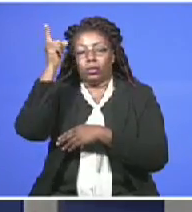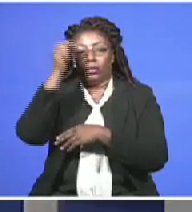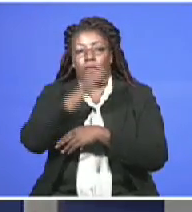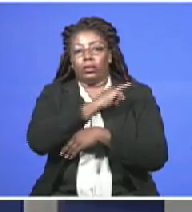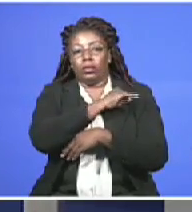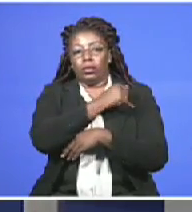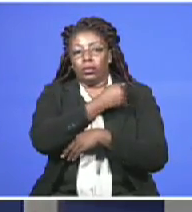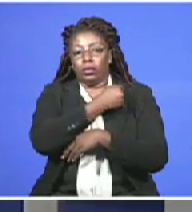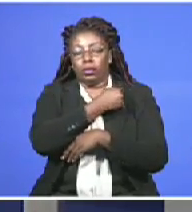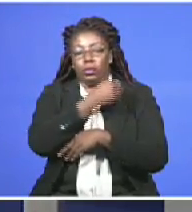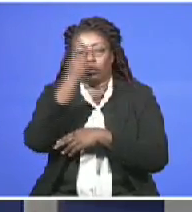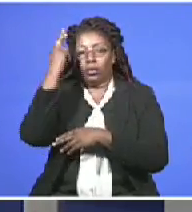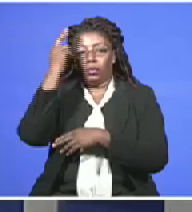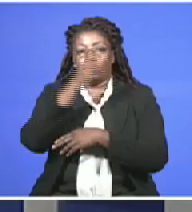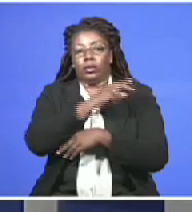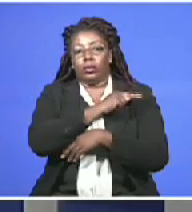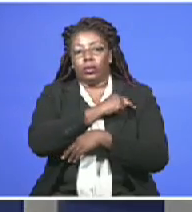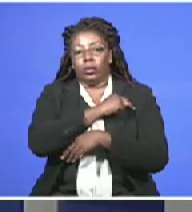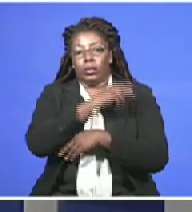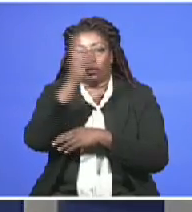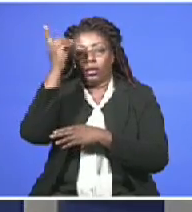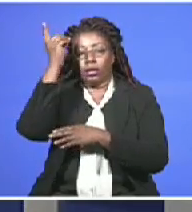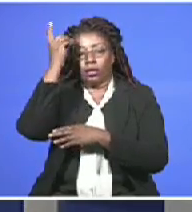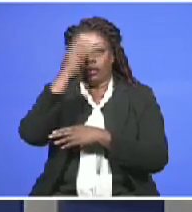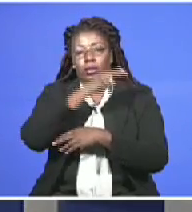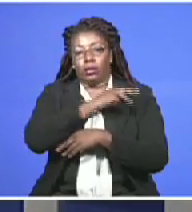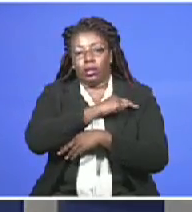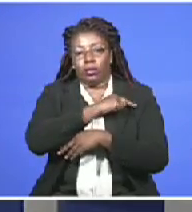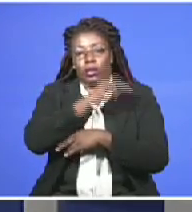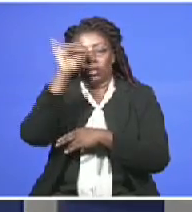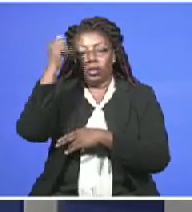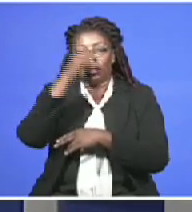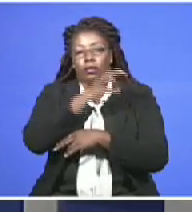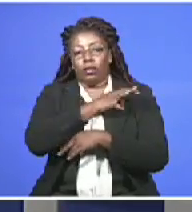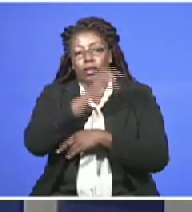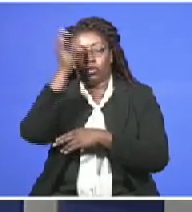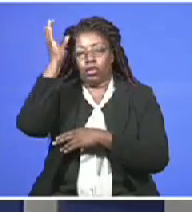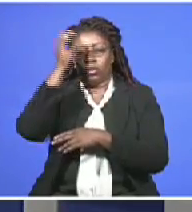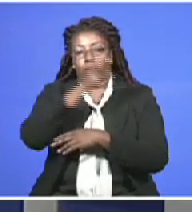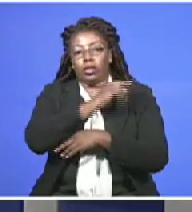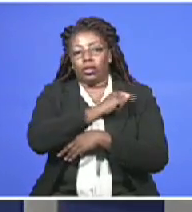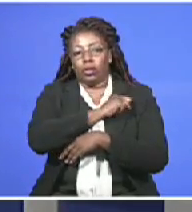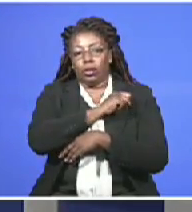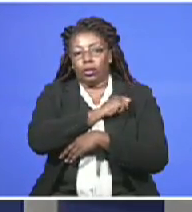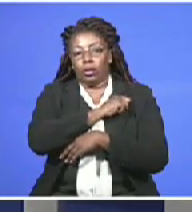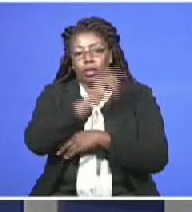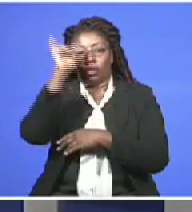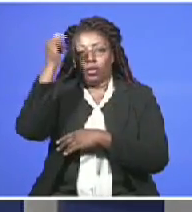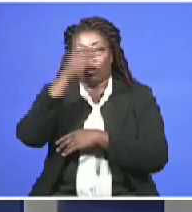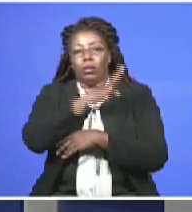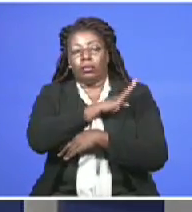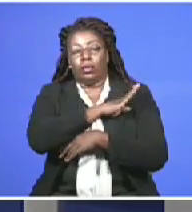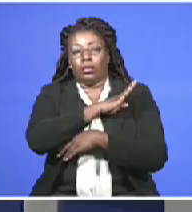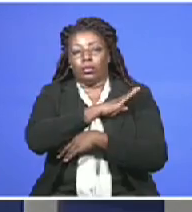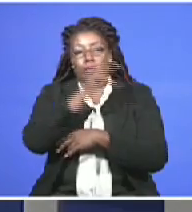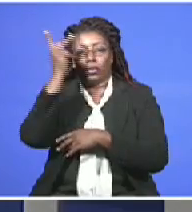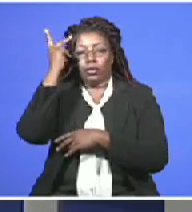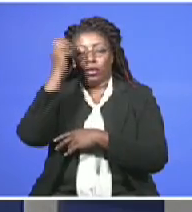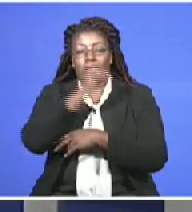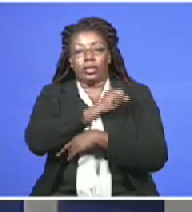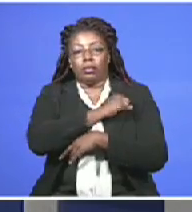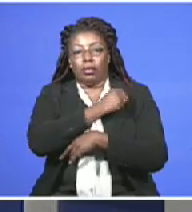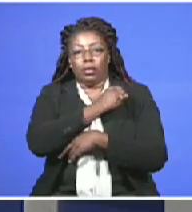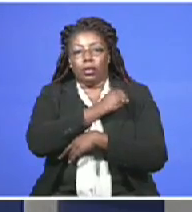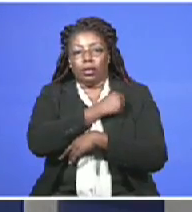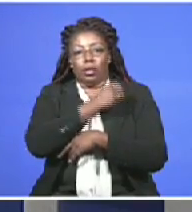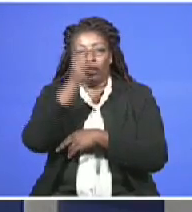Abel Joseph, Robert Nortman, David Nesbitt, Jonathan Farrell, Christopher Chicken Turnquest, Jerron Keno Burrows, Kentuan Smith,